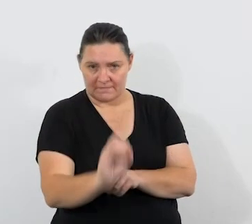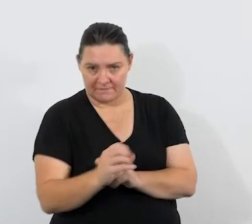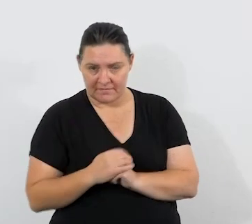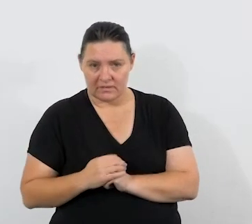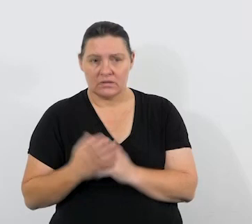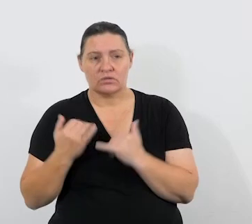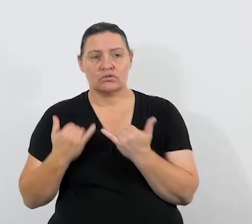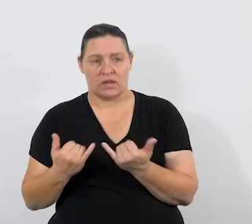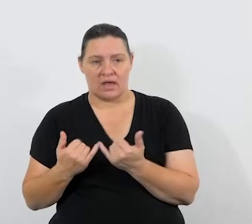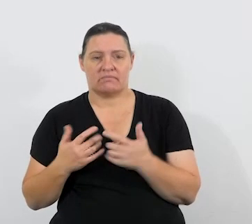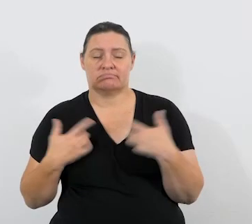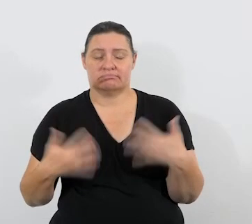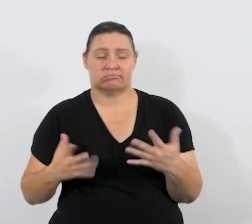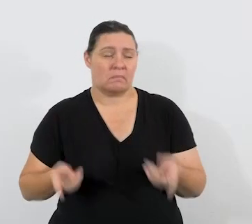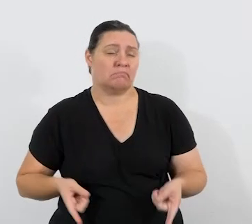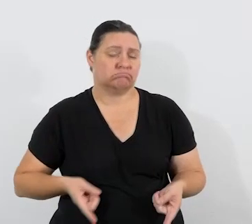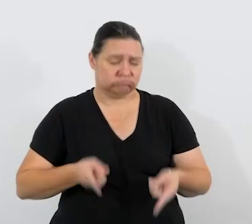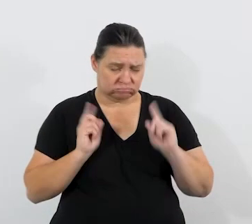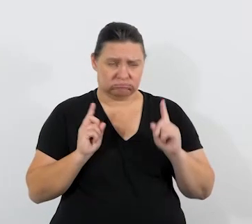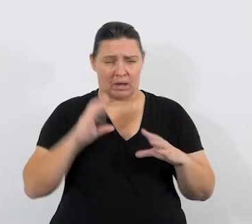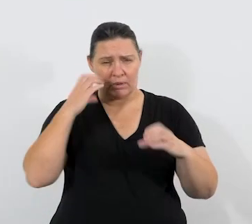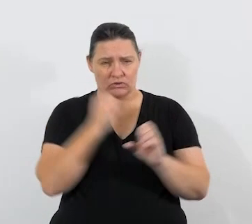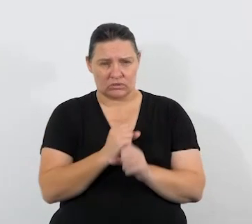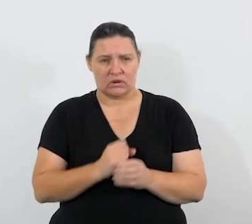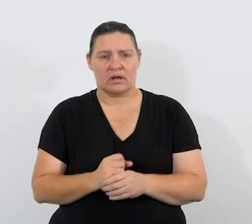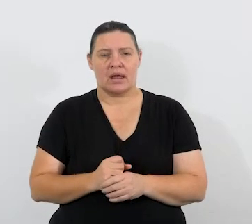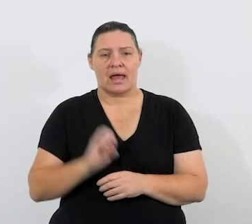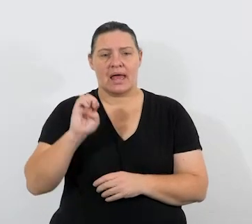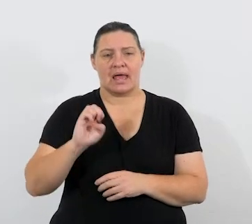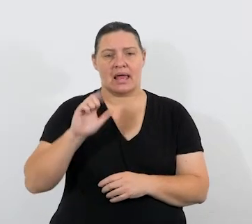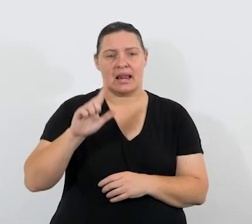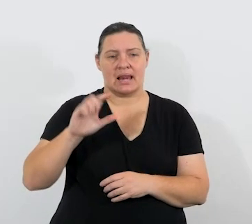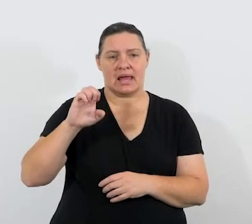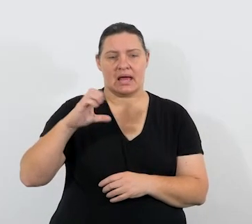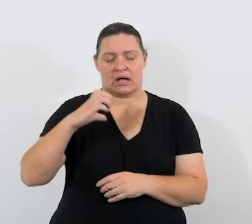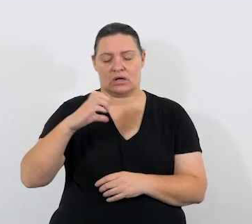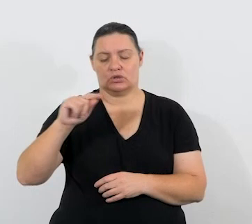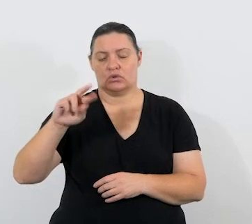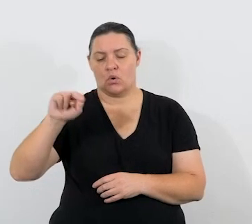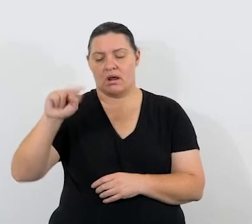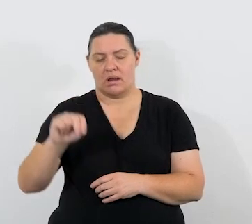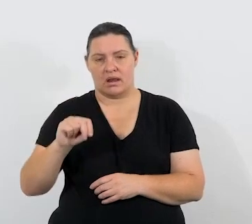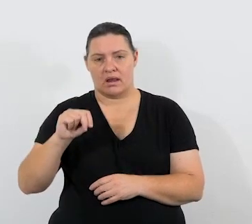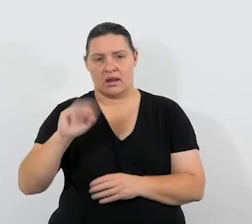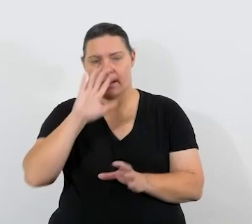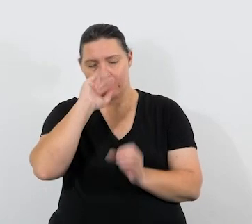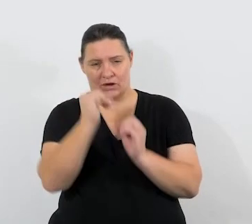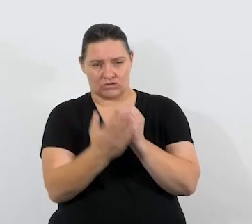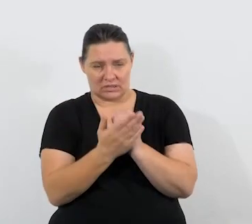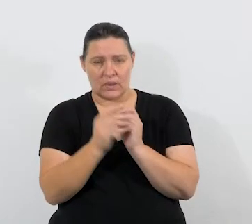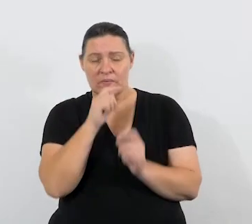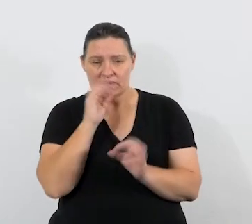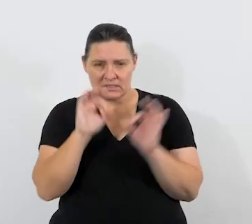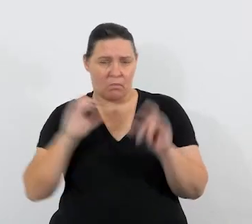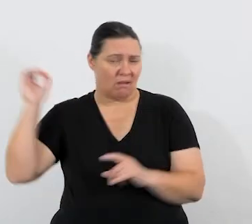microscope. Today we have the incredibly powerful microscope called an electron microscope, which uses